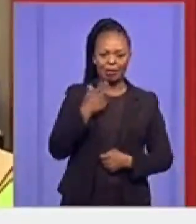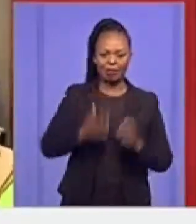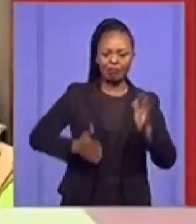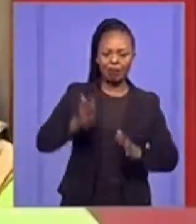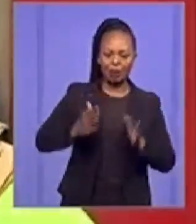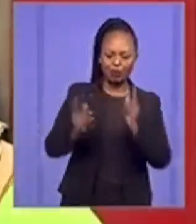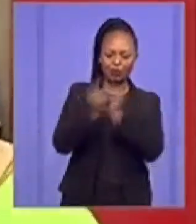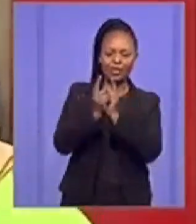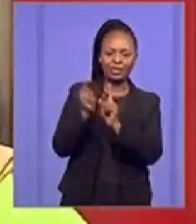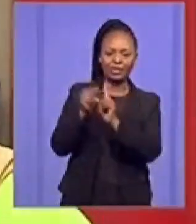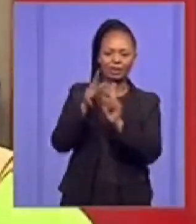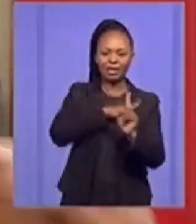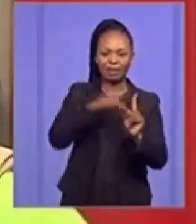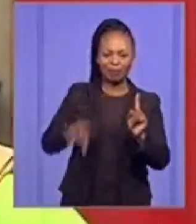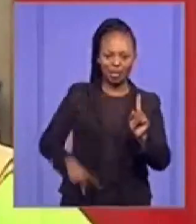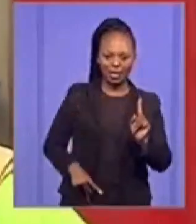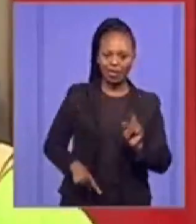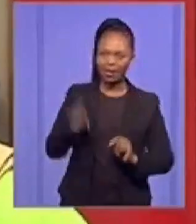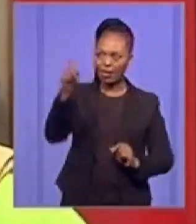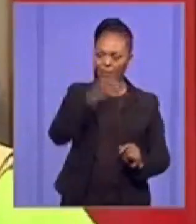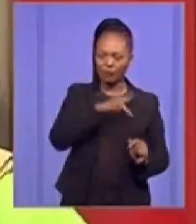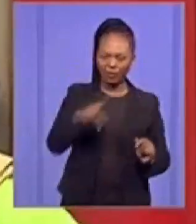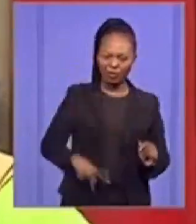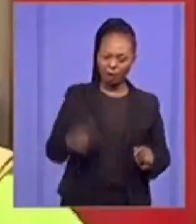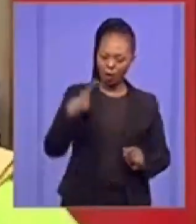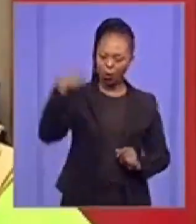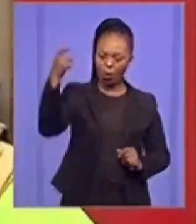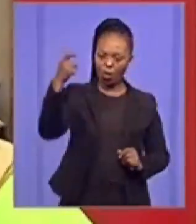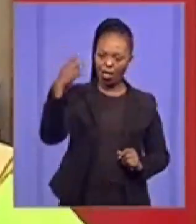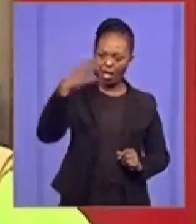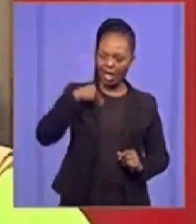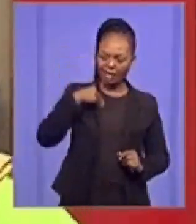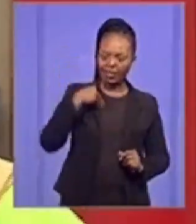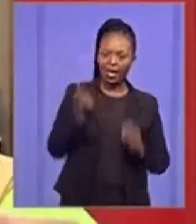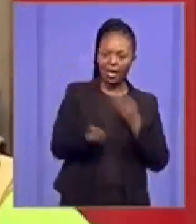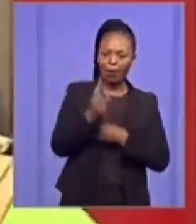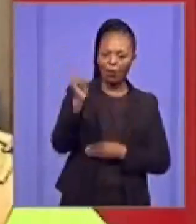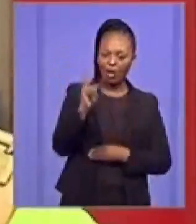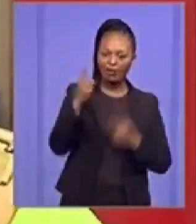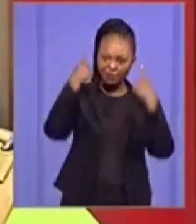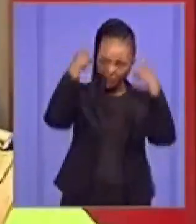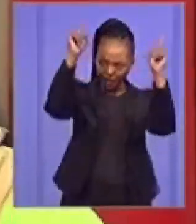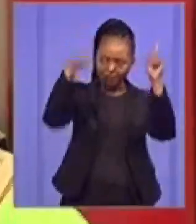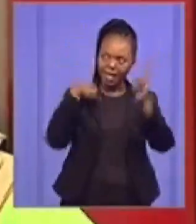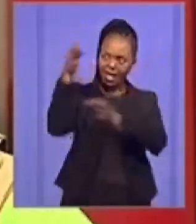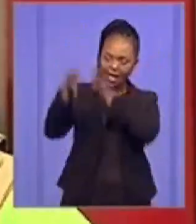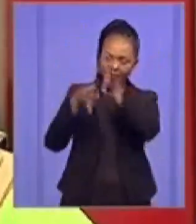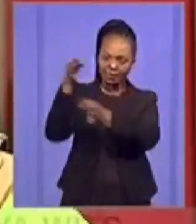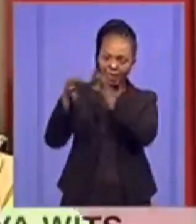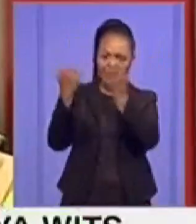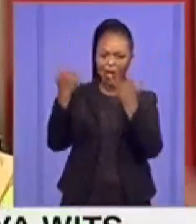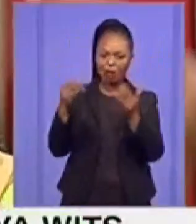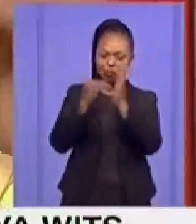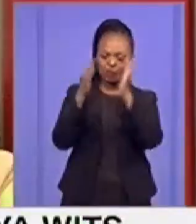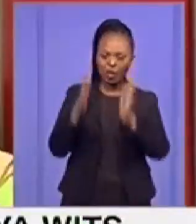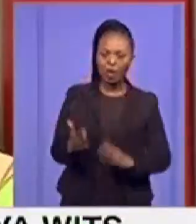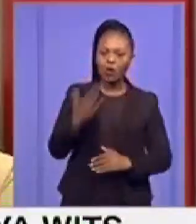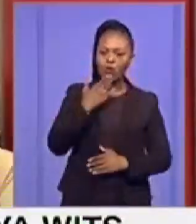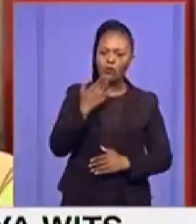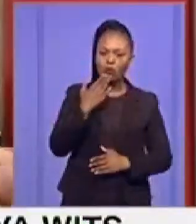the Premier. The Premier has called me and asked me what's happening at Wits, and I did outline the issues that students who